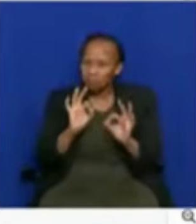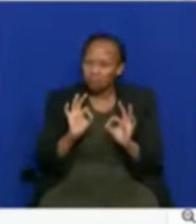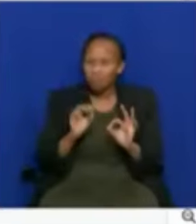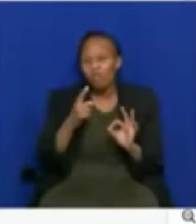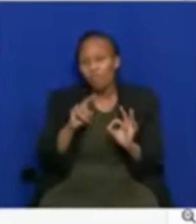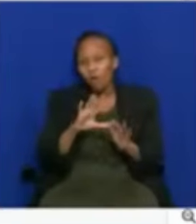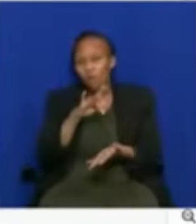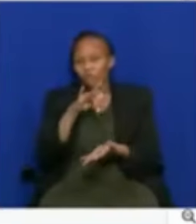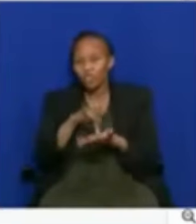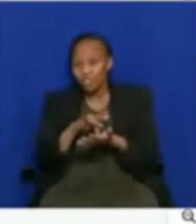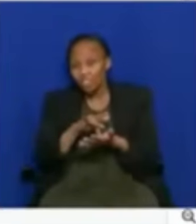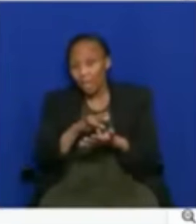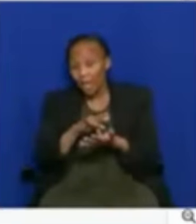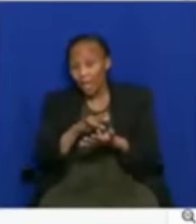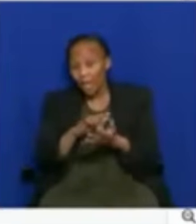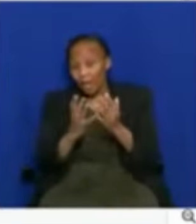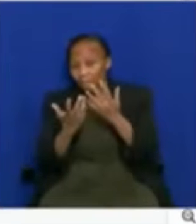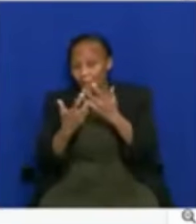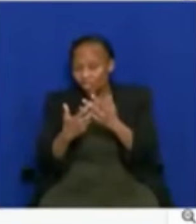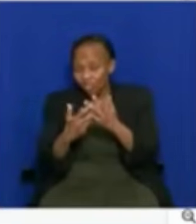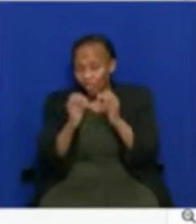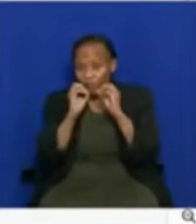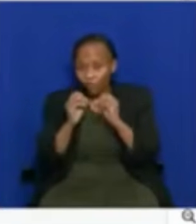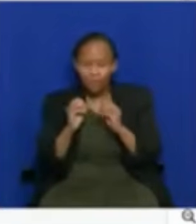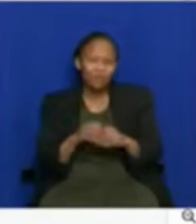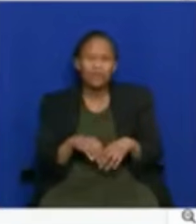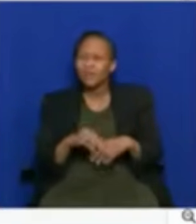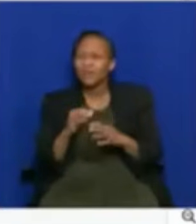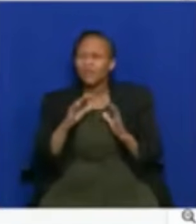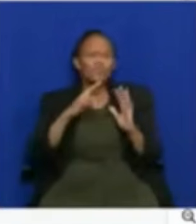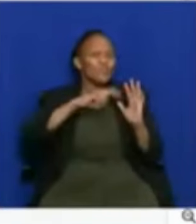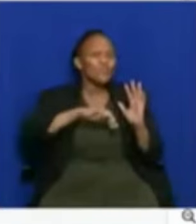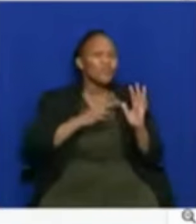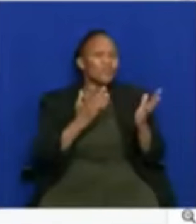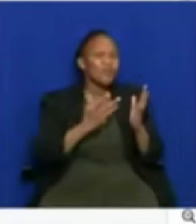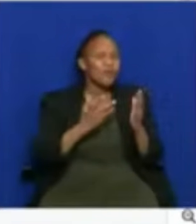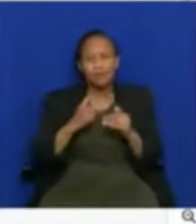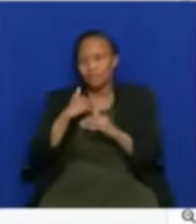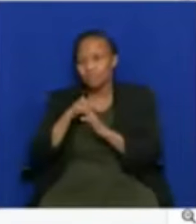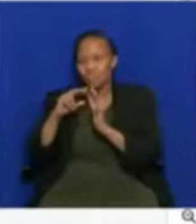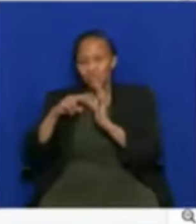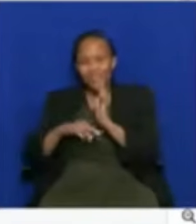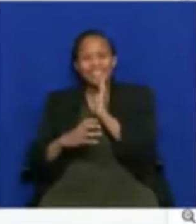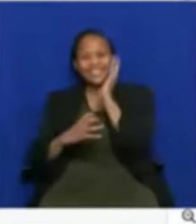reading that from? I'm reading the Section 27 affidavit, paragraph 4.